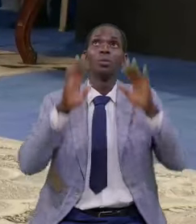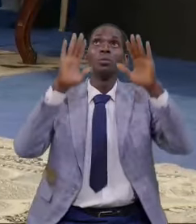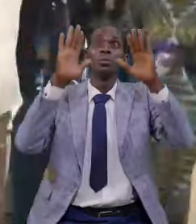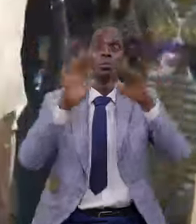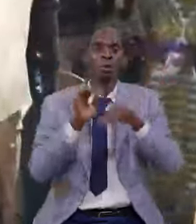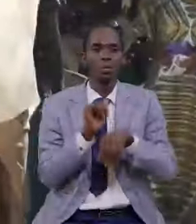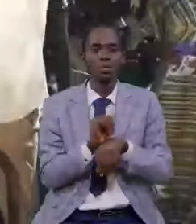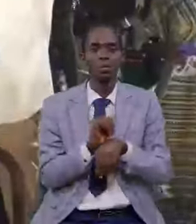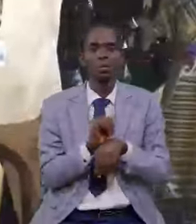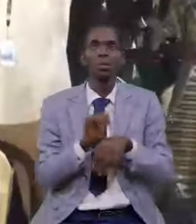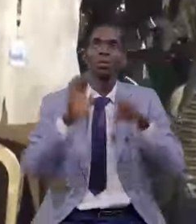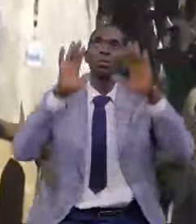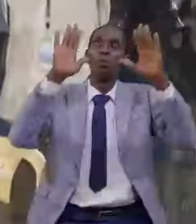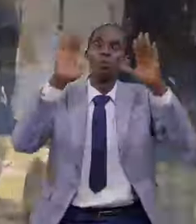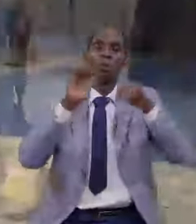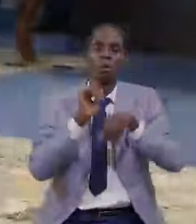Miracle.